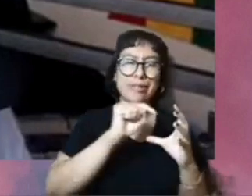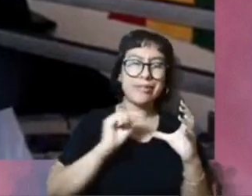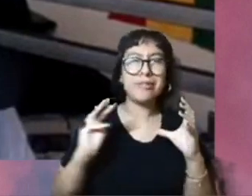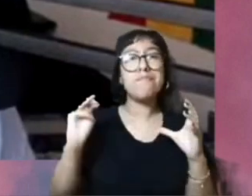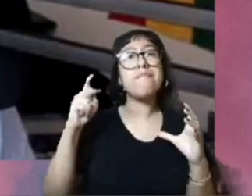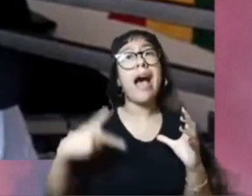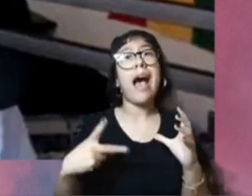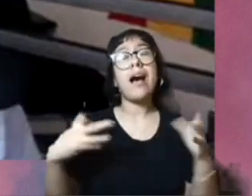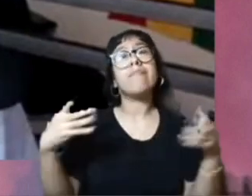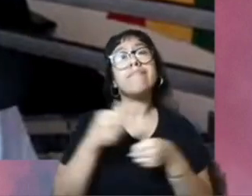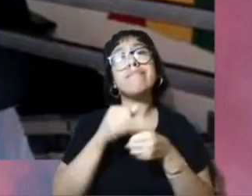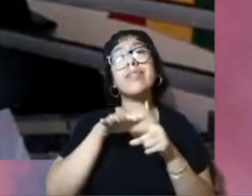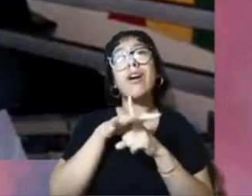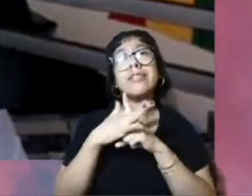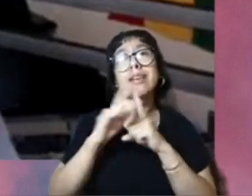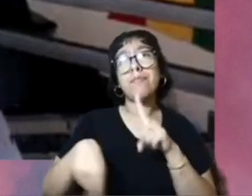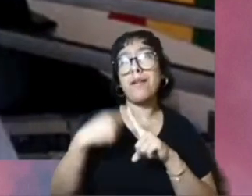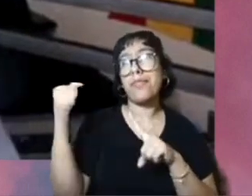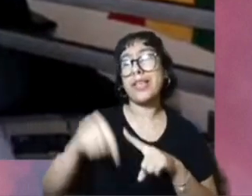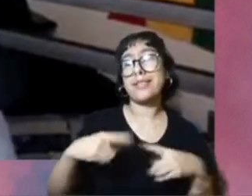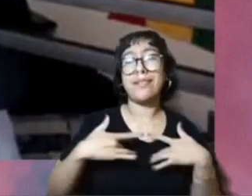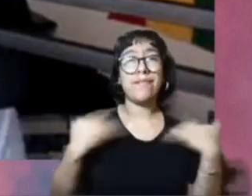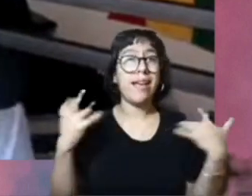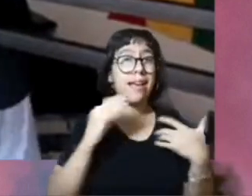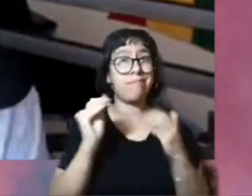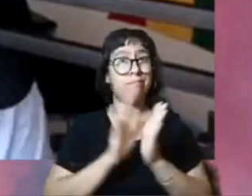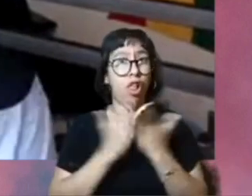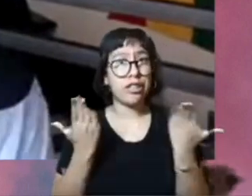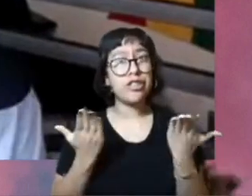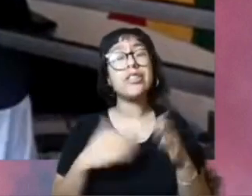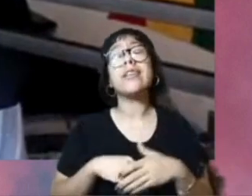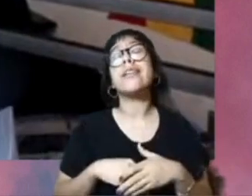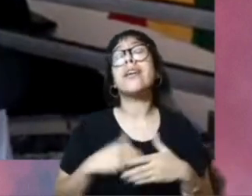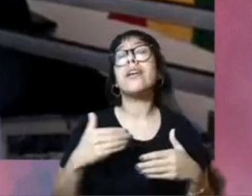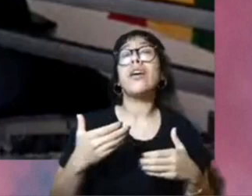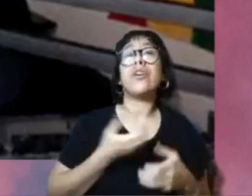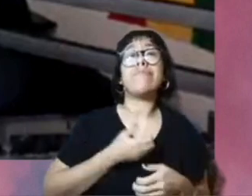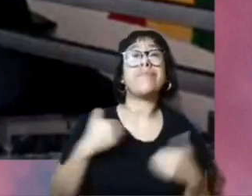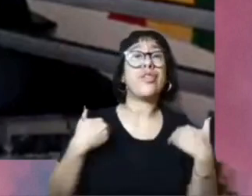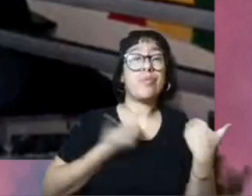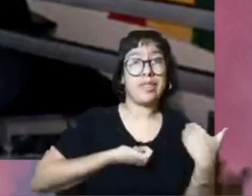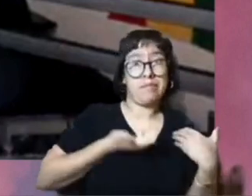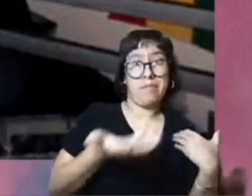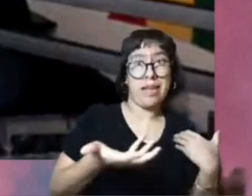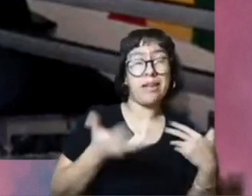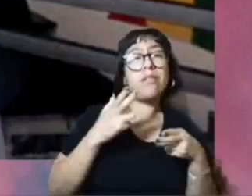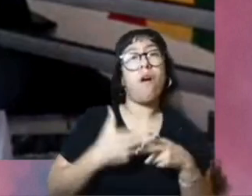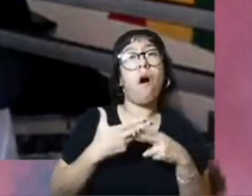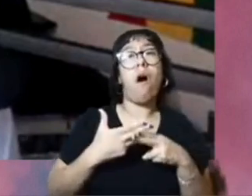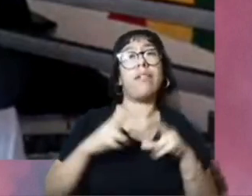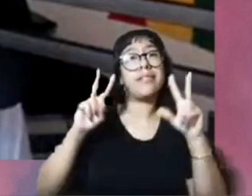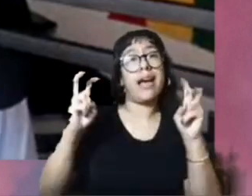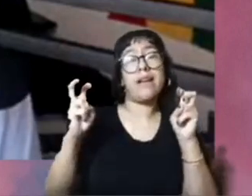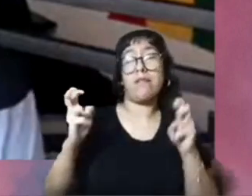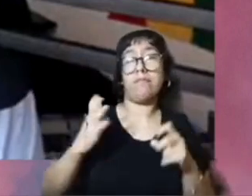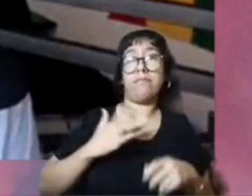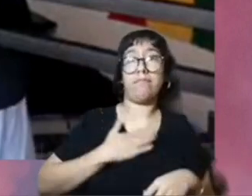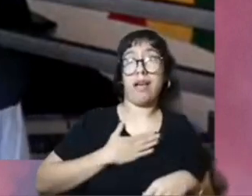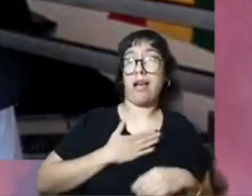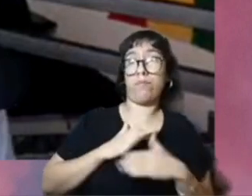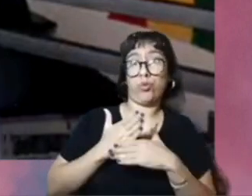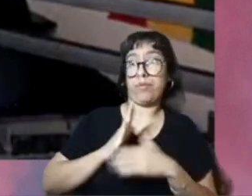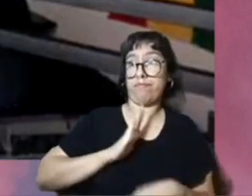give you a little bit of context about this event and this anthology, right? The Youth Speaks Unified Anthology is titled Between My Body and the Air. It's what happens